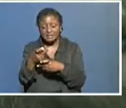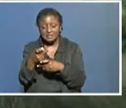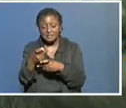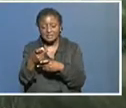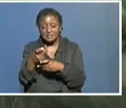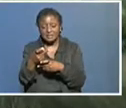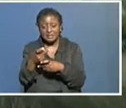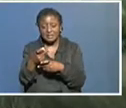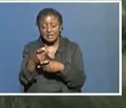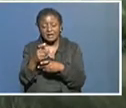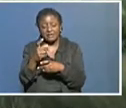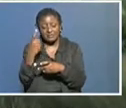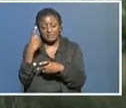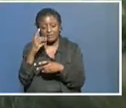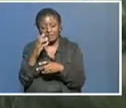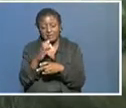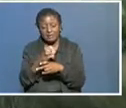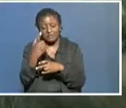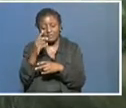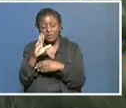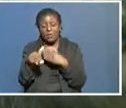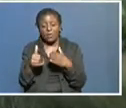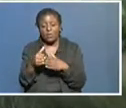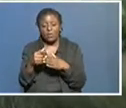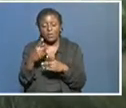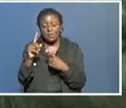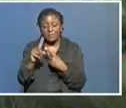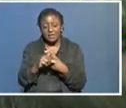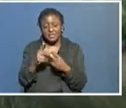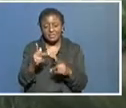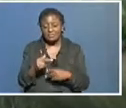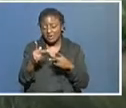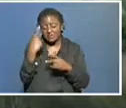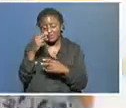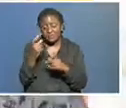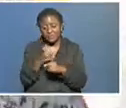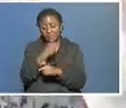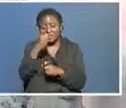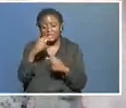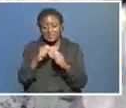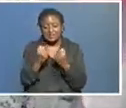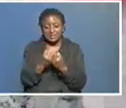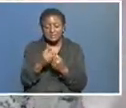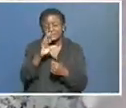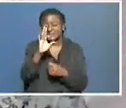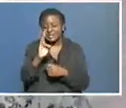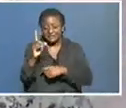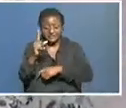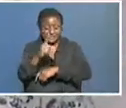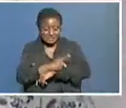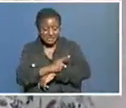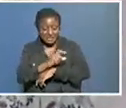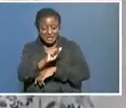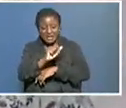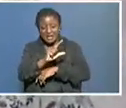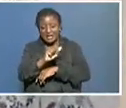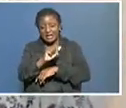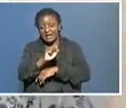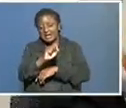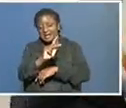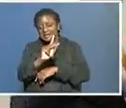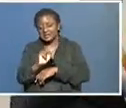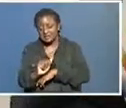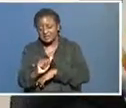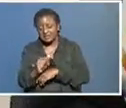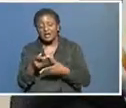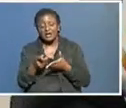hole-in-one. But the prize for the winning team would be a 7-day Alaskan cruise. The top prize in the silent auction